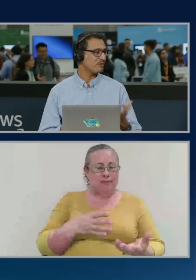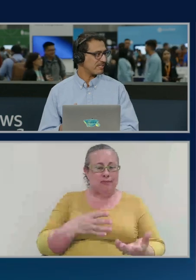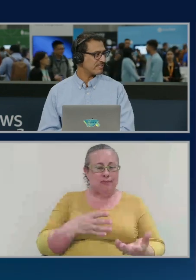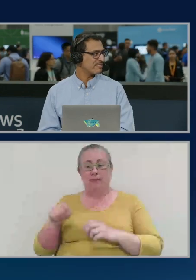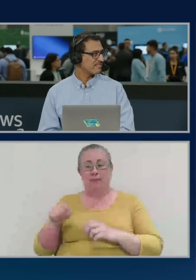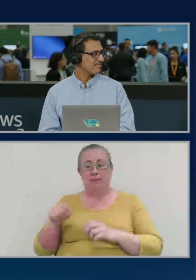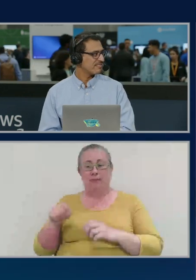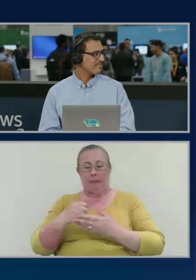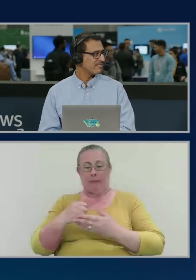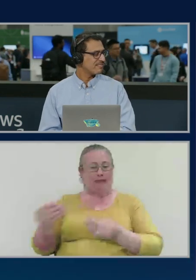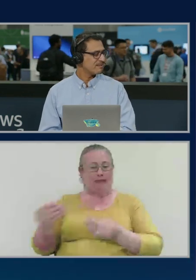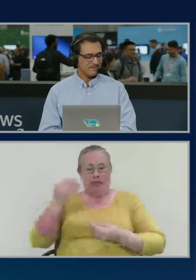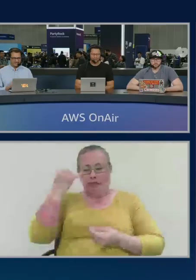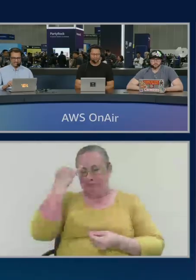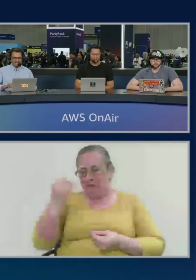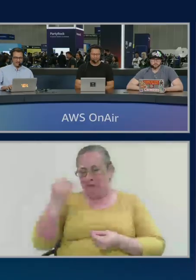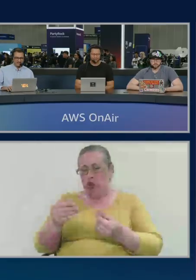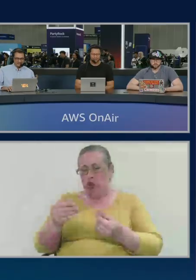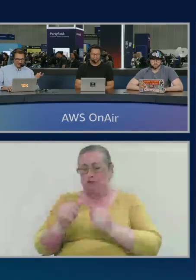on how to fix it.